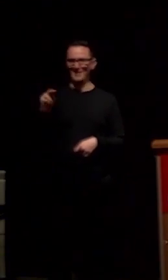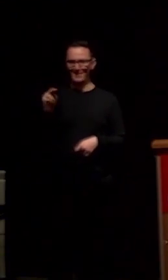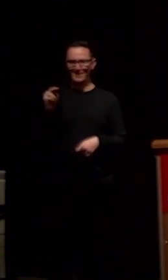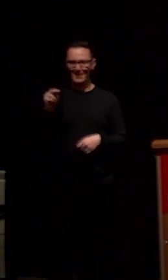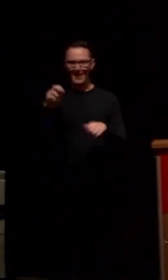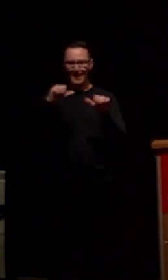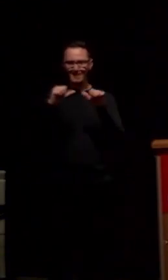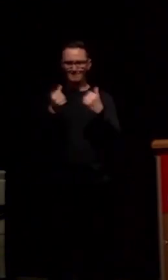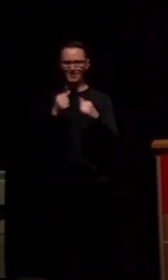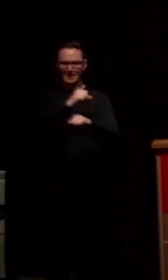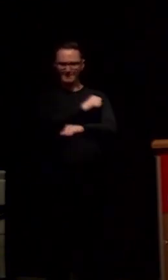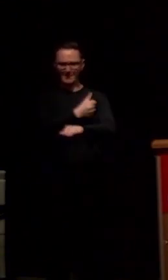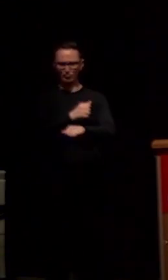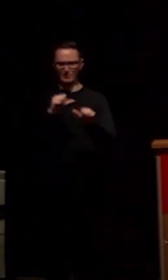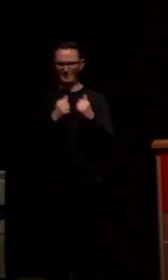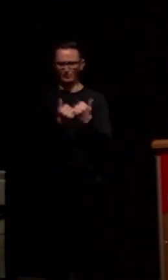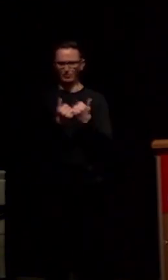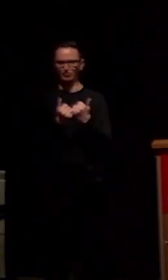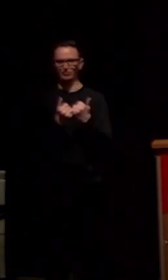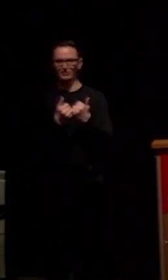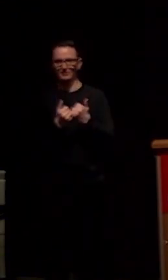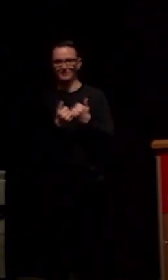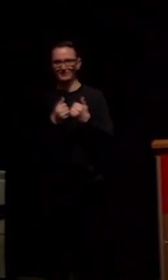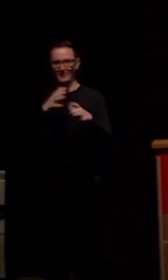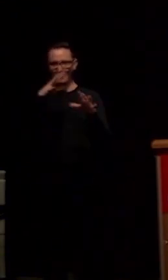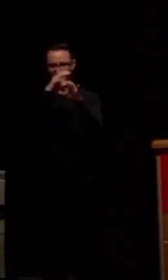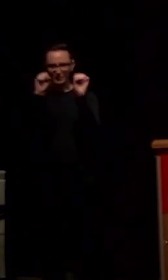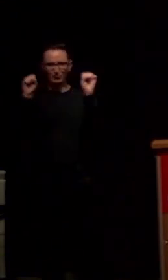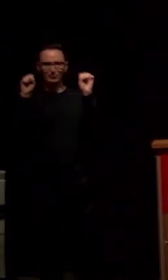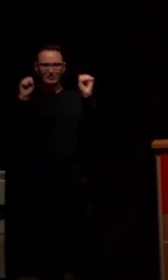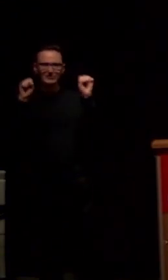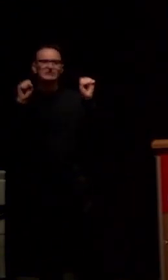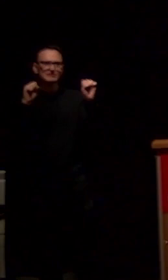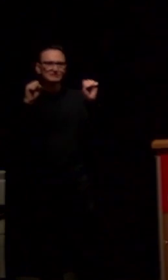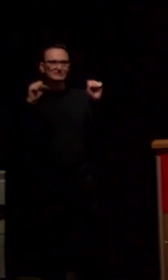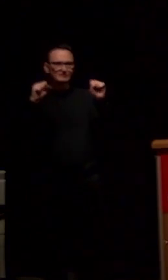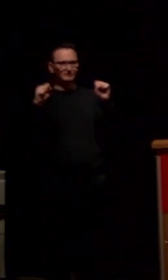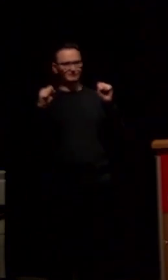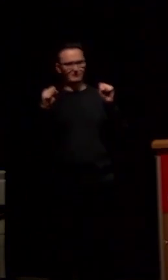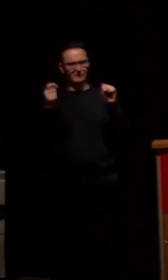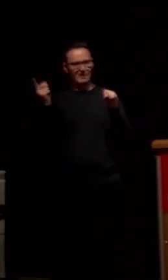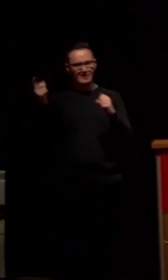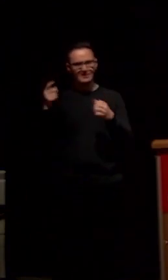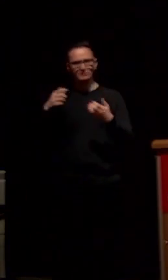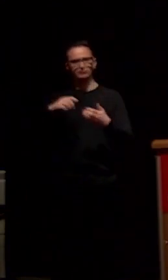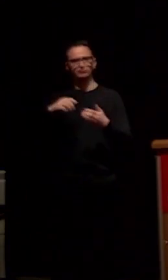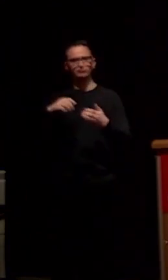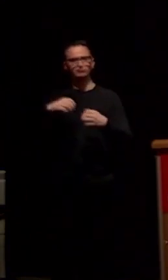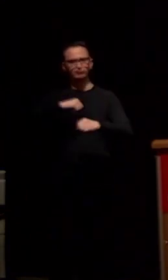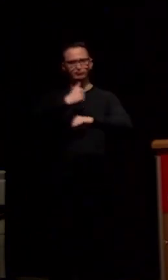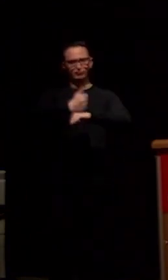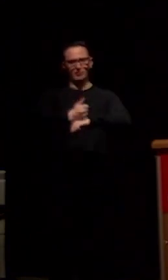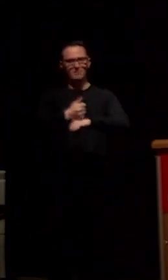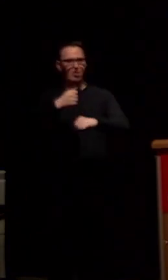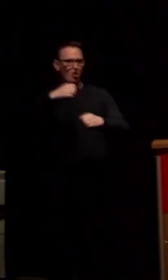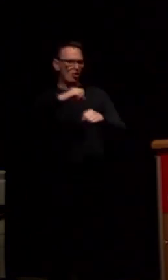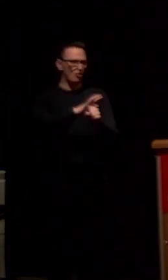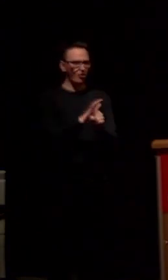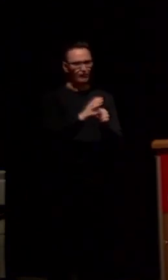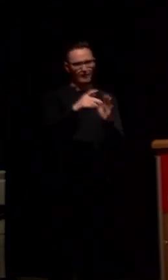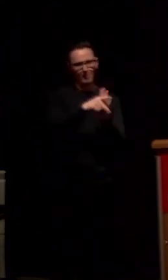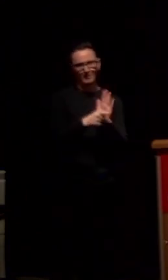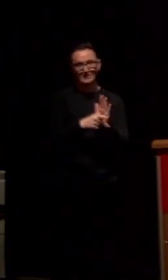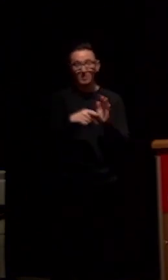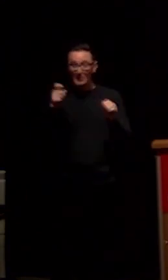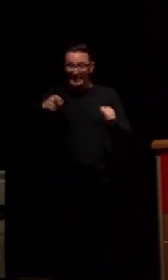through the Inflation Reduction Act or COVID and COVID policies. But you know, I think we also need to make it